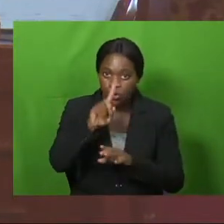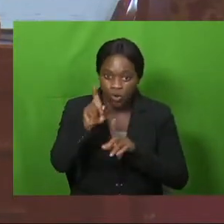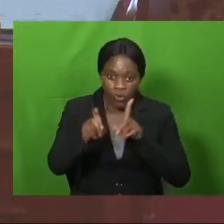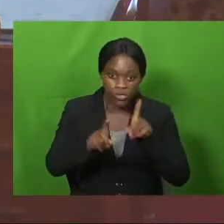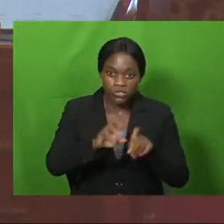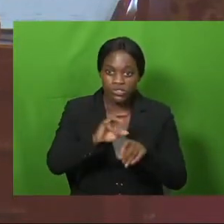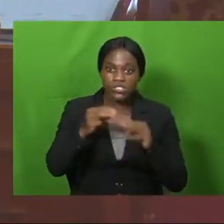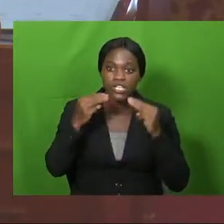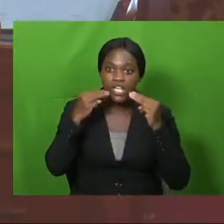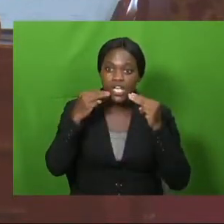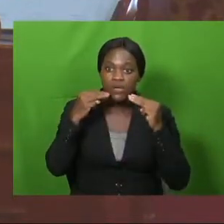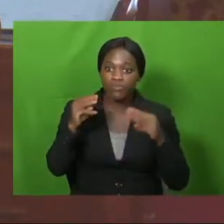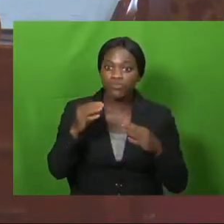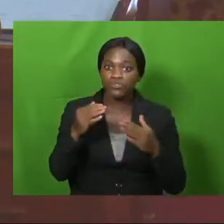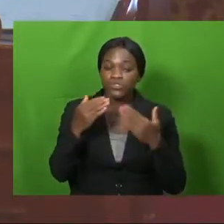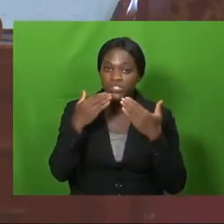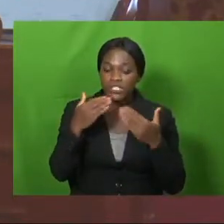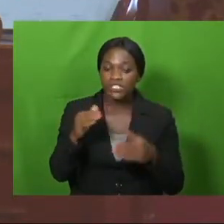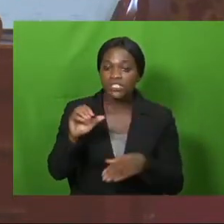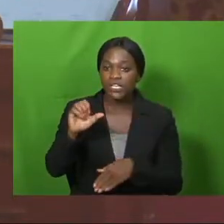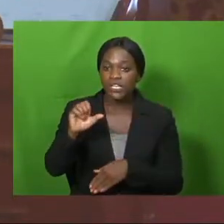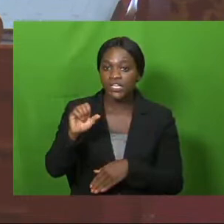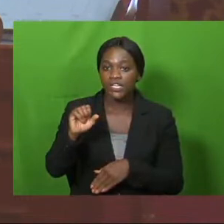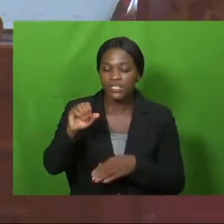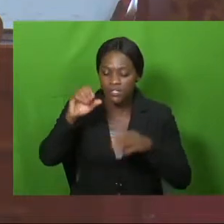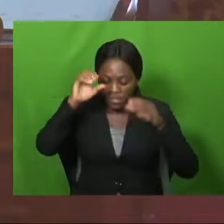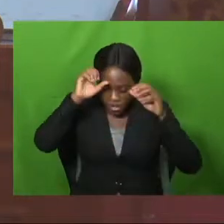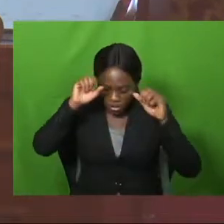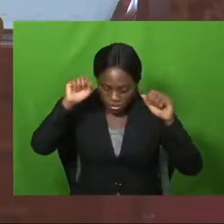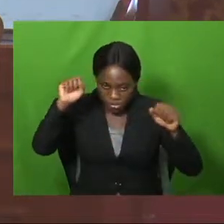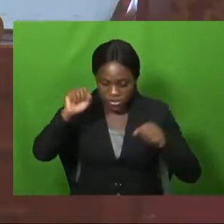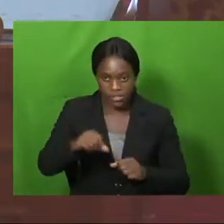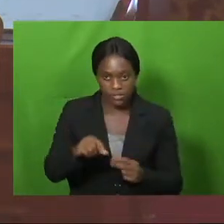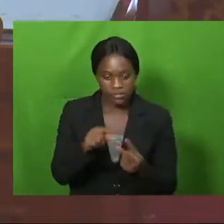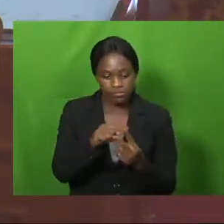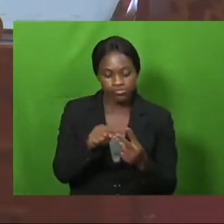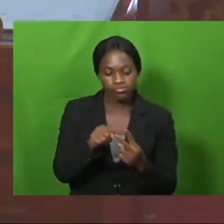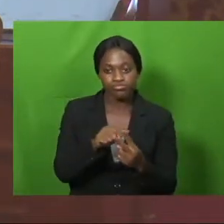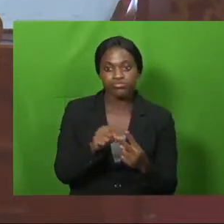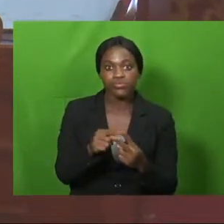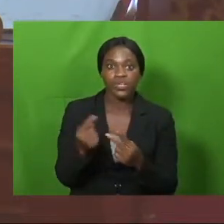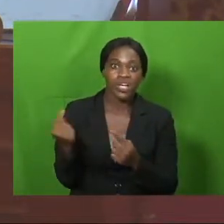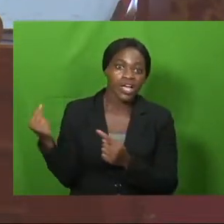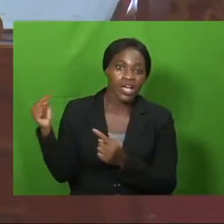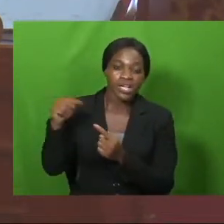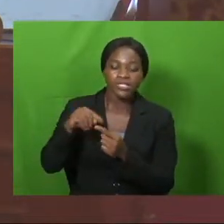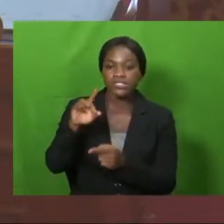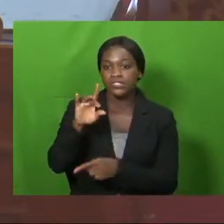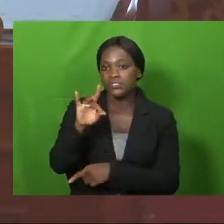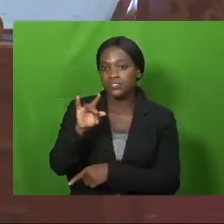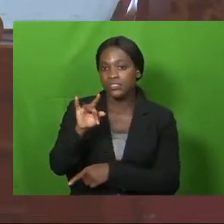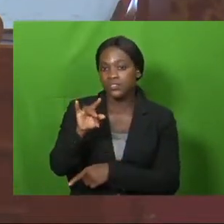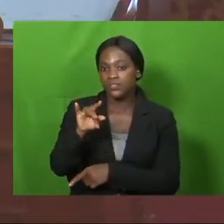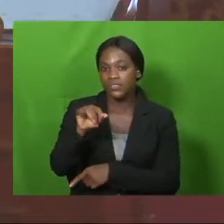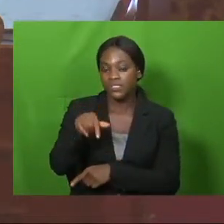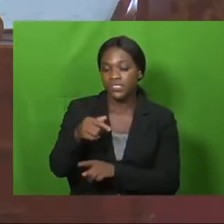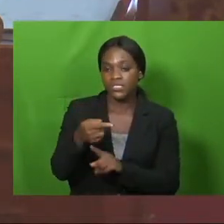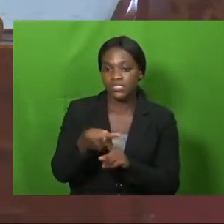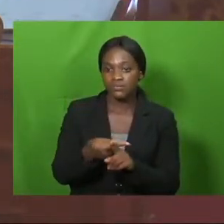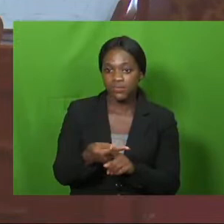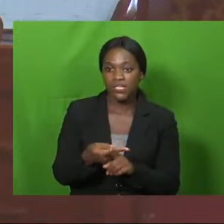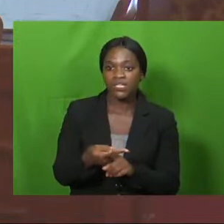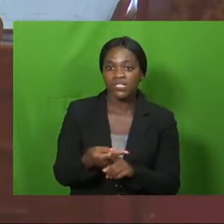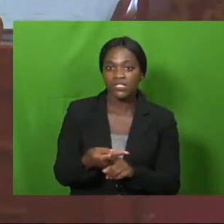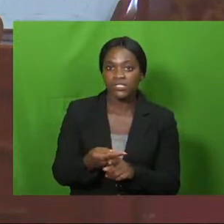to thank His Excellency the President. These two items up to 17th of this month, when the two leaders